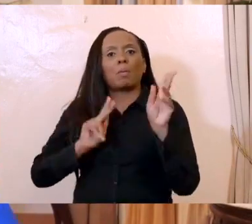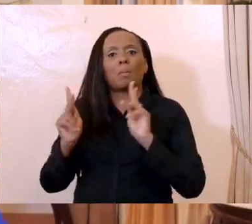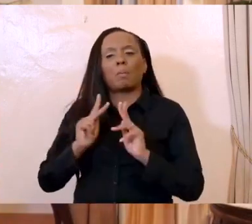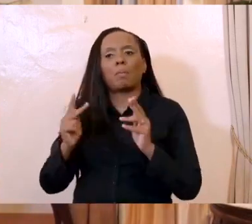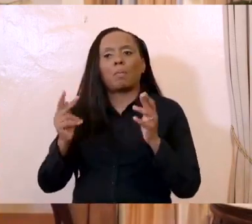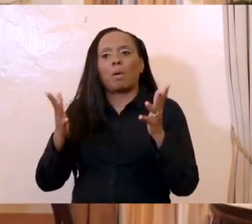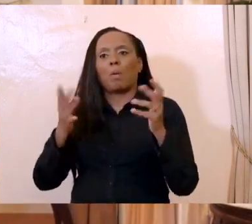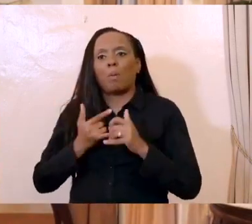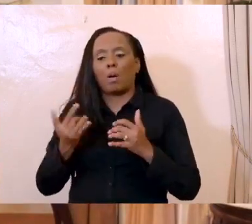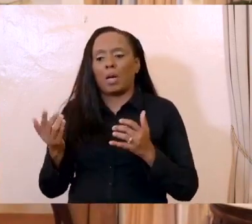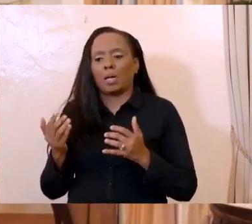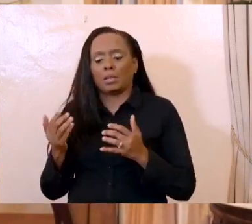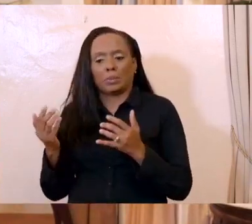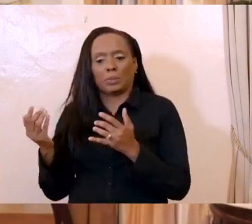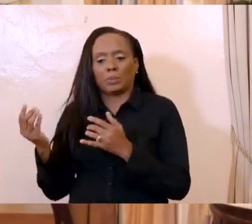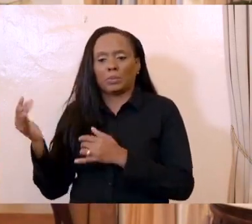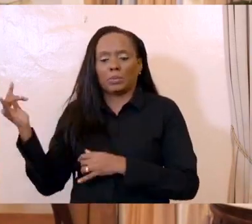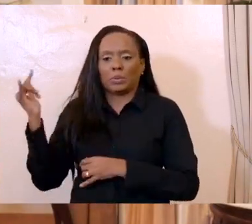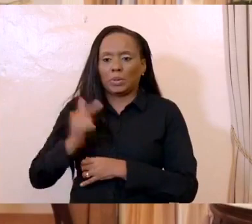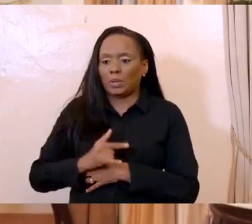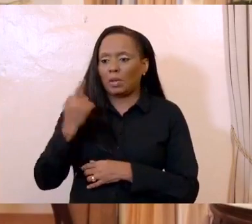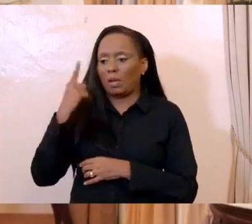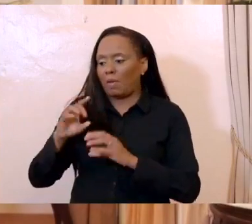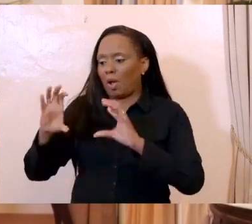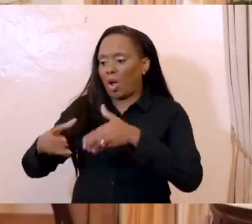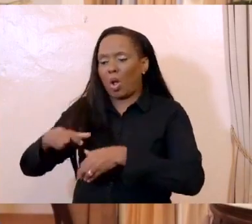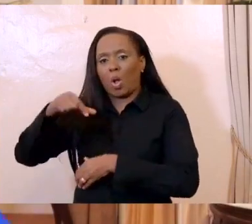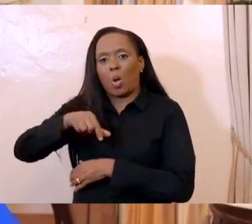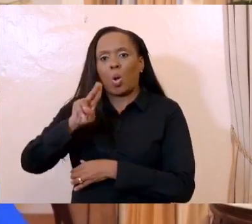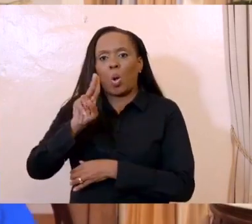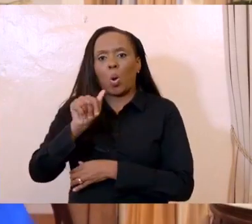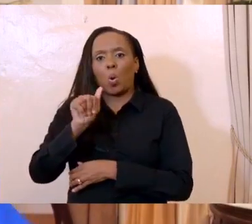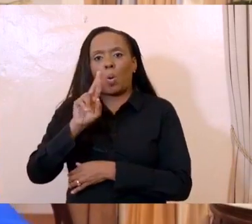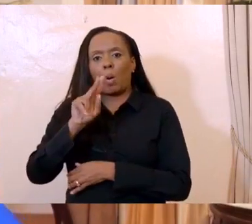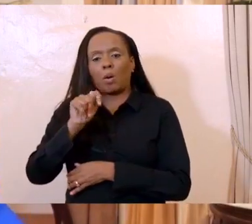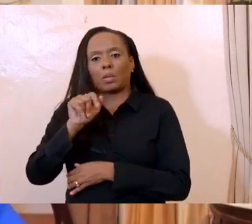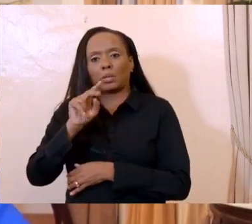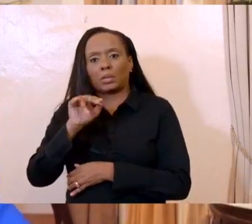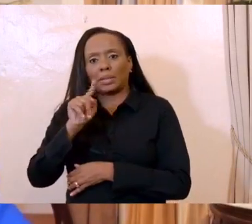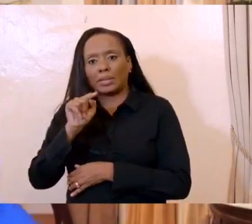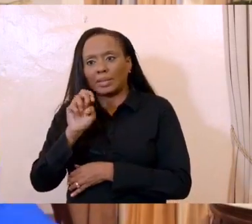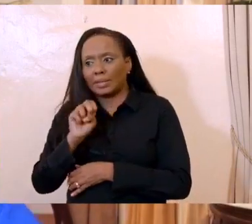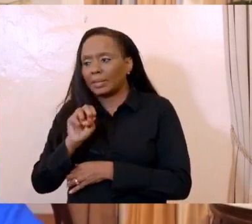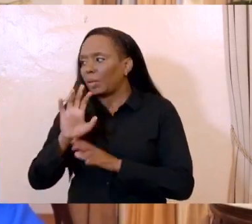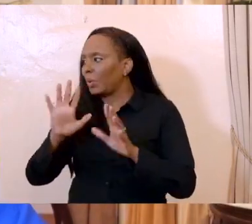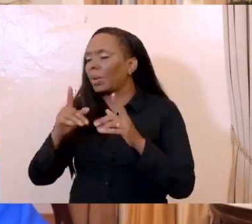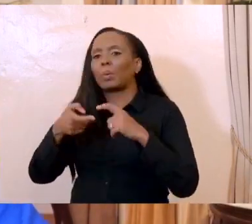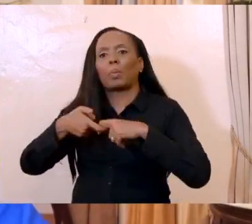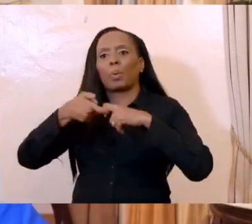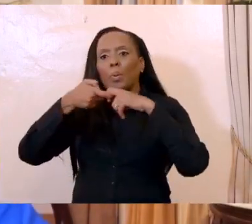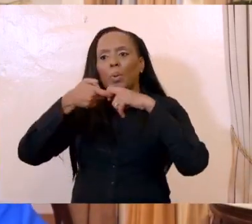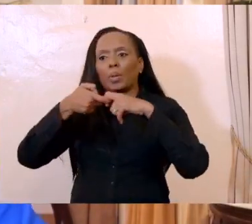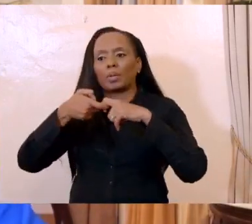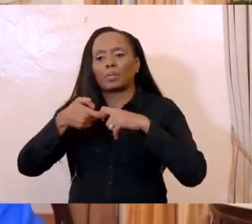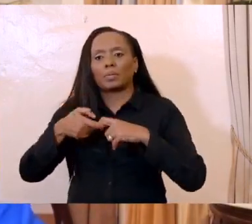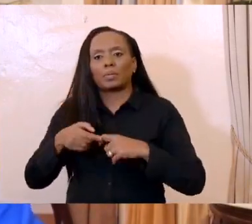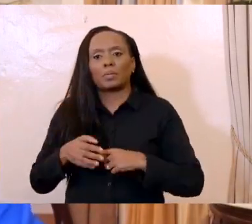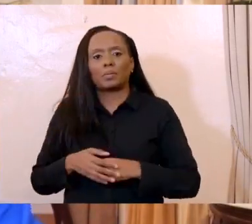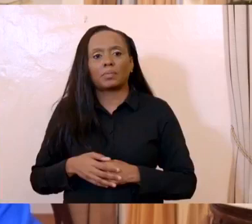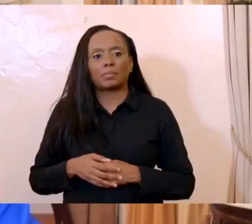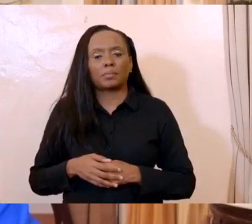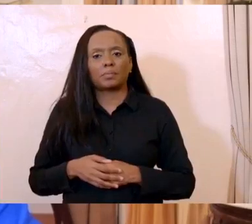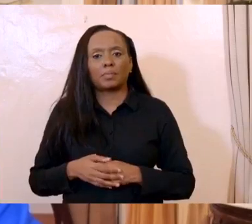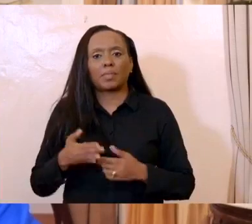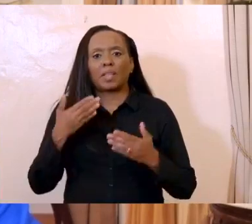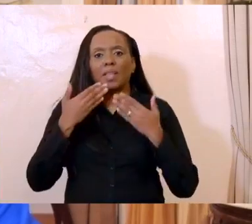exemptions in the past with regards to quarantining. Is that still the case? All right, Dr. Bess, thank you for